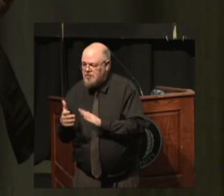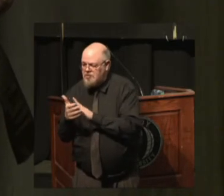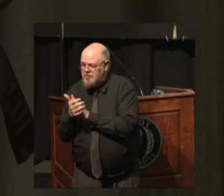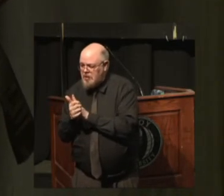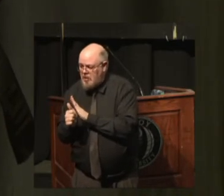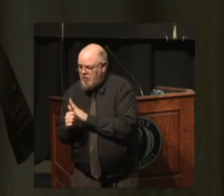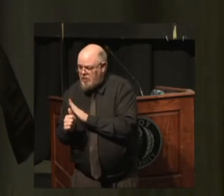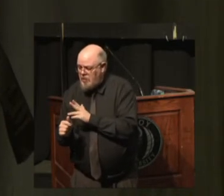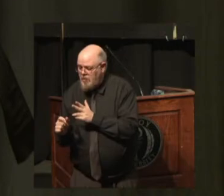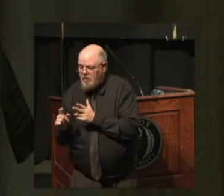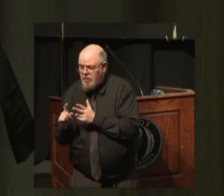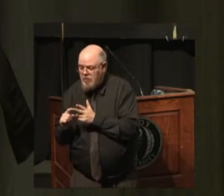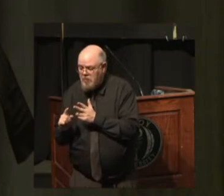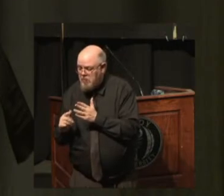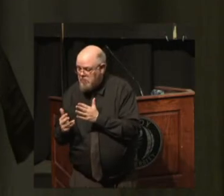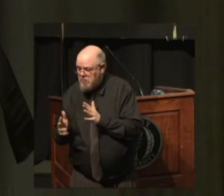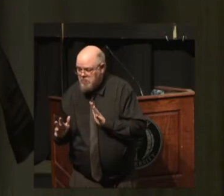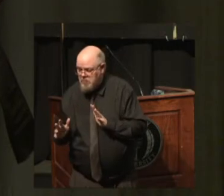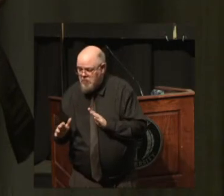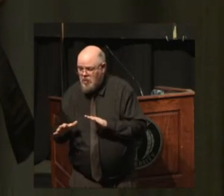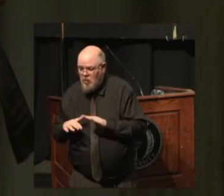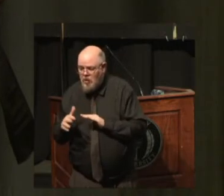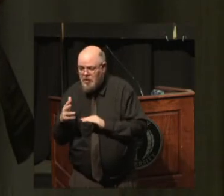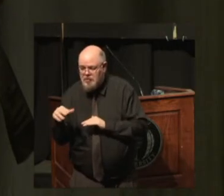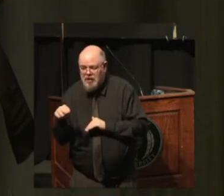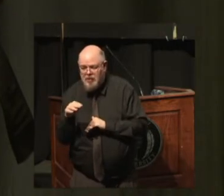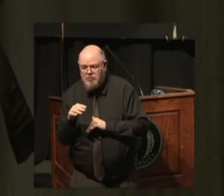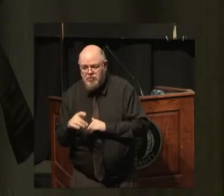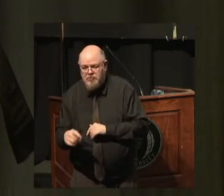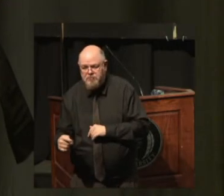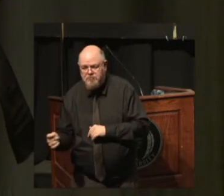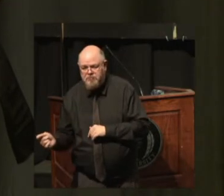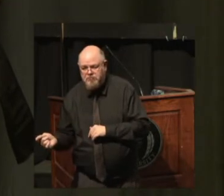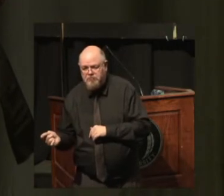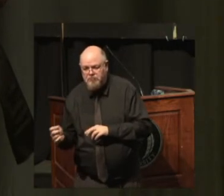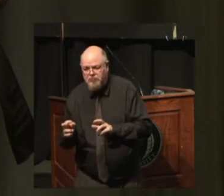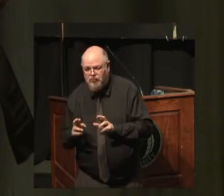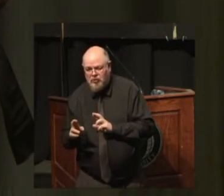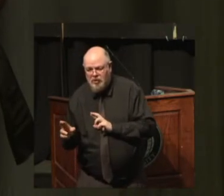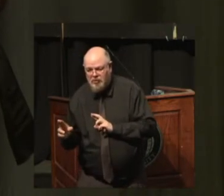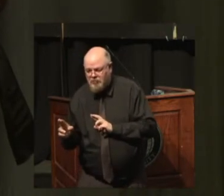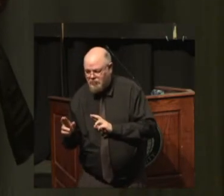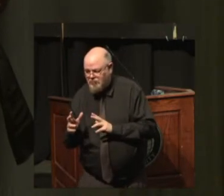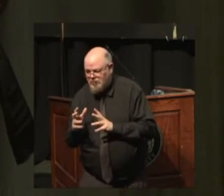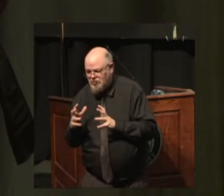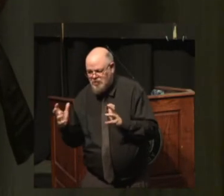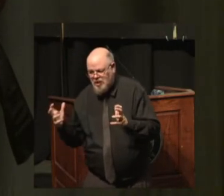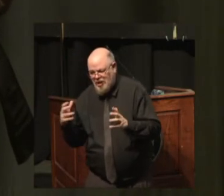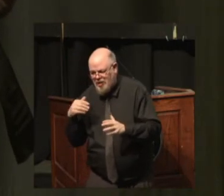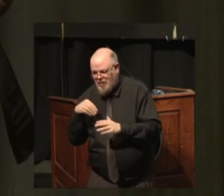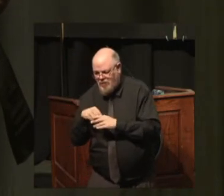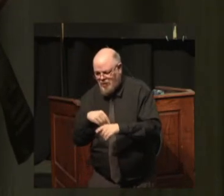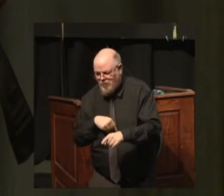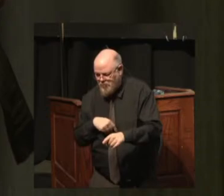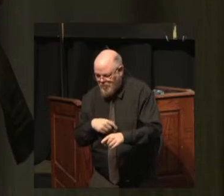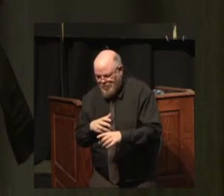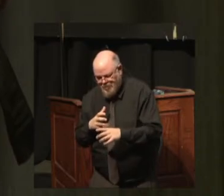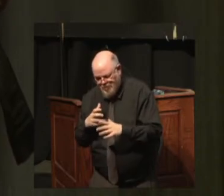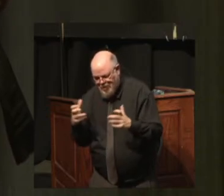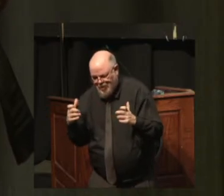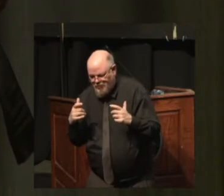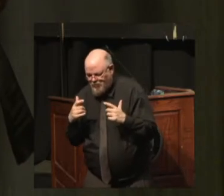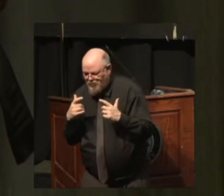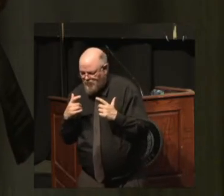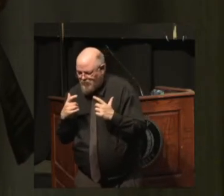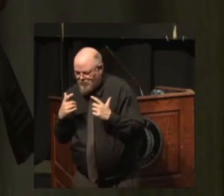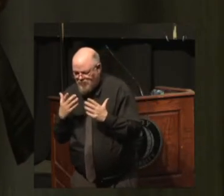He walks out to meet Goliath. There's a lot we could go into here. Goliath laughed. Goliath said,